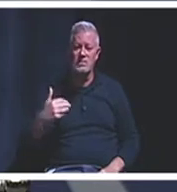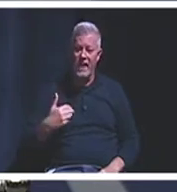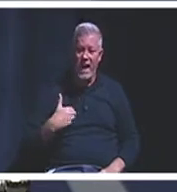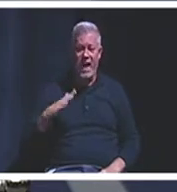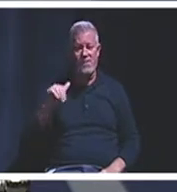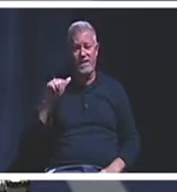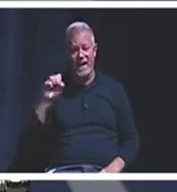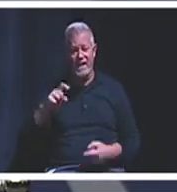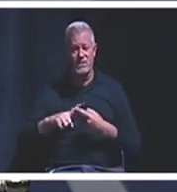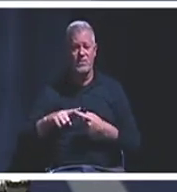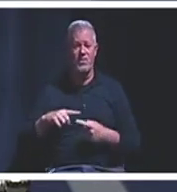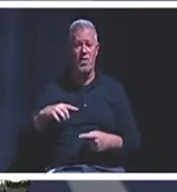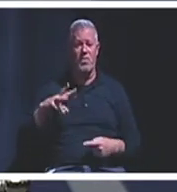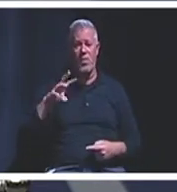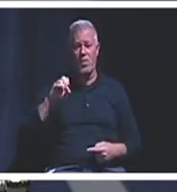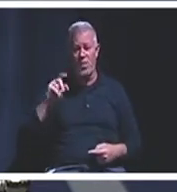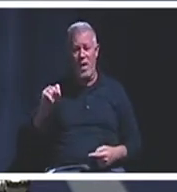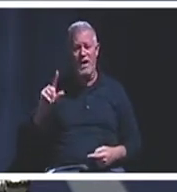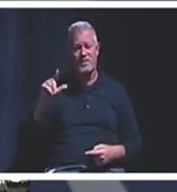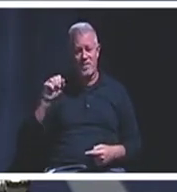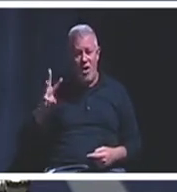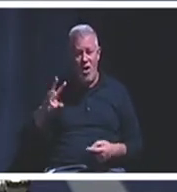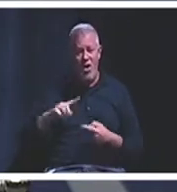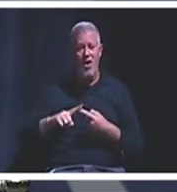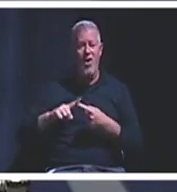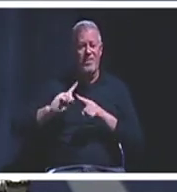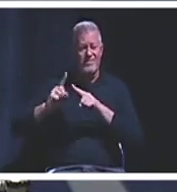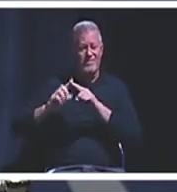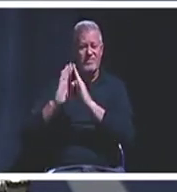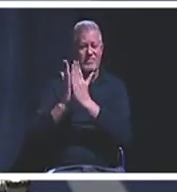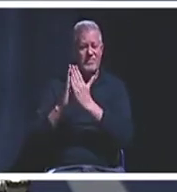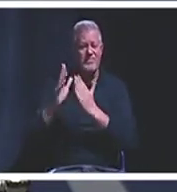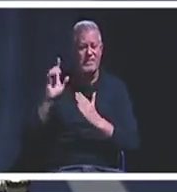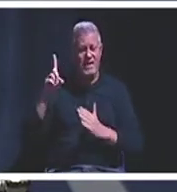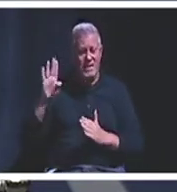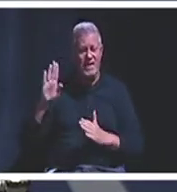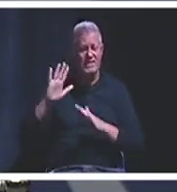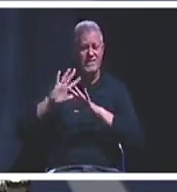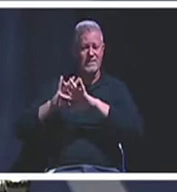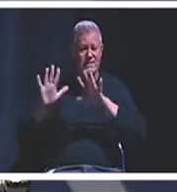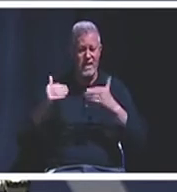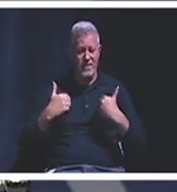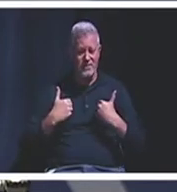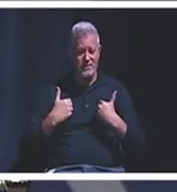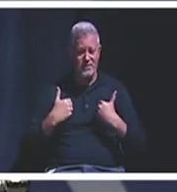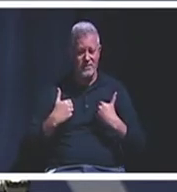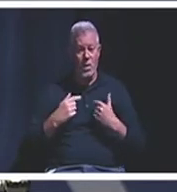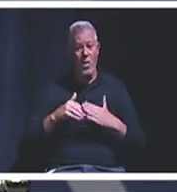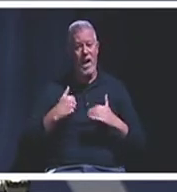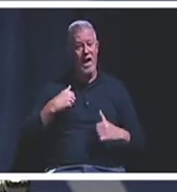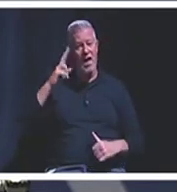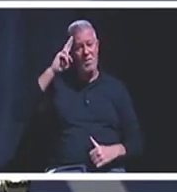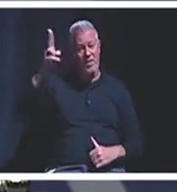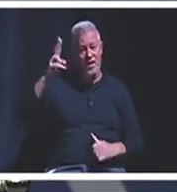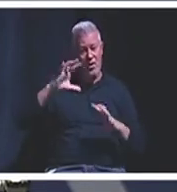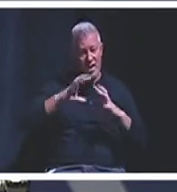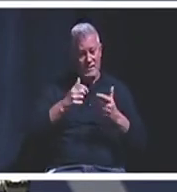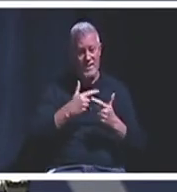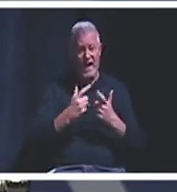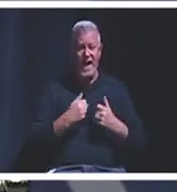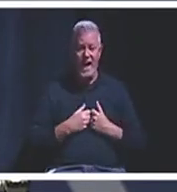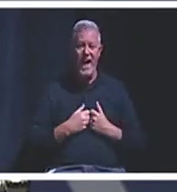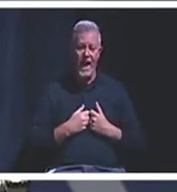from Westlaw, LexisNexis, and NSU's databases. We had our hypotheticals, as well as